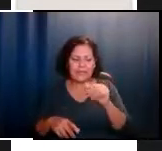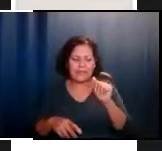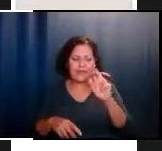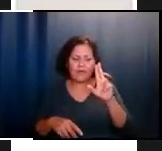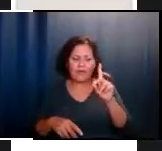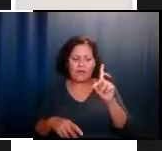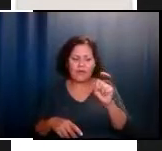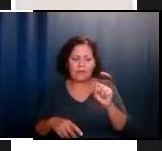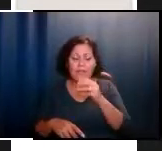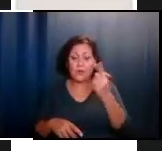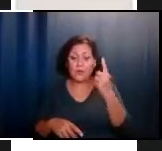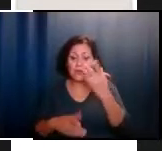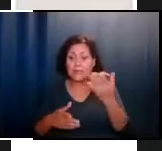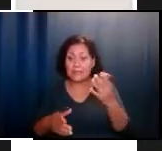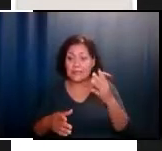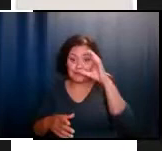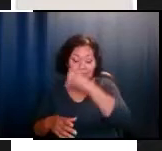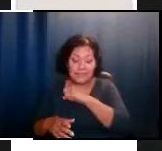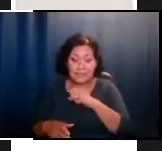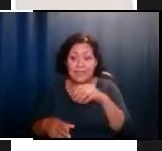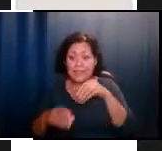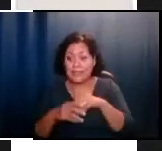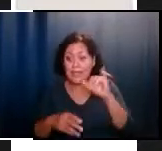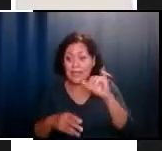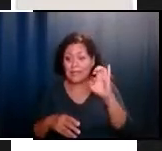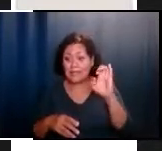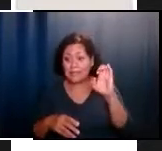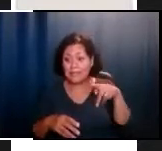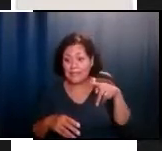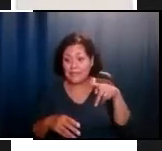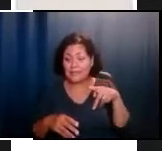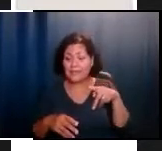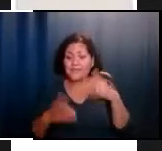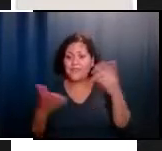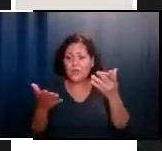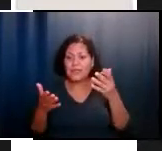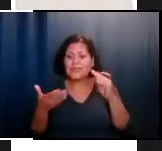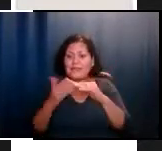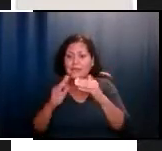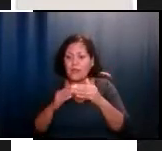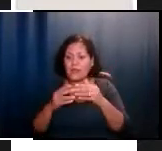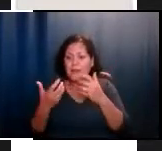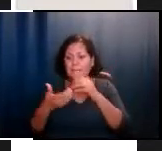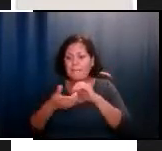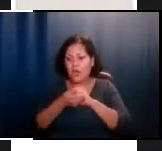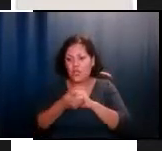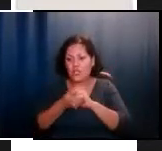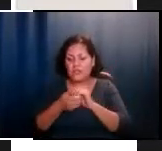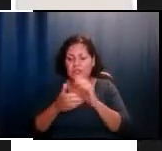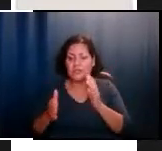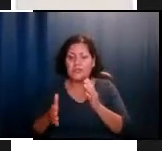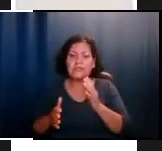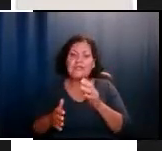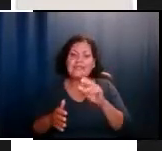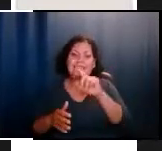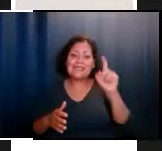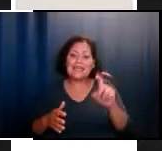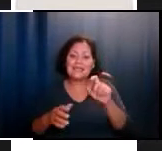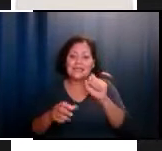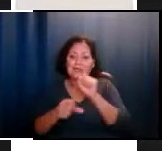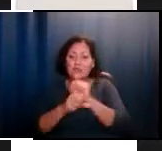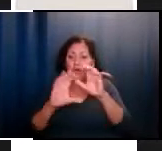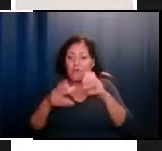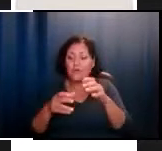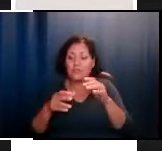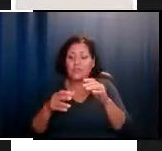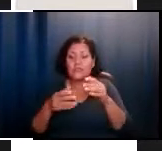things that are missing in those IEPs are community partners. So Texas Workforce Solutions, those